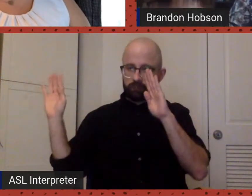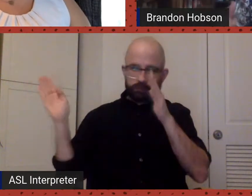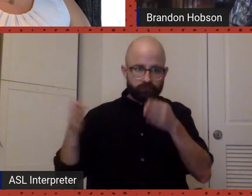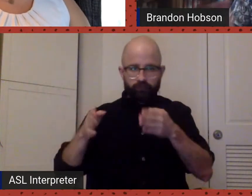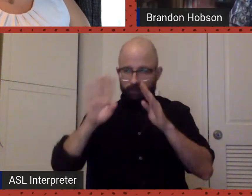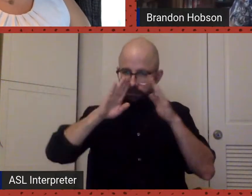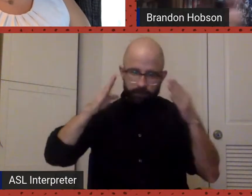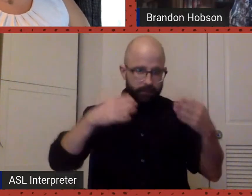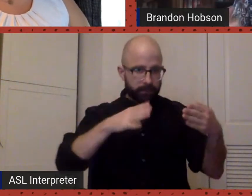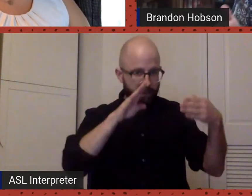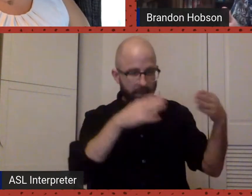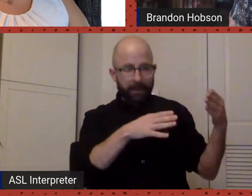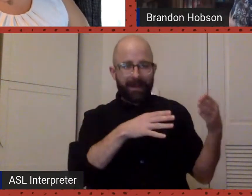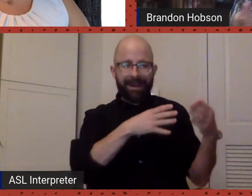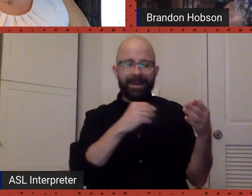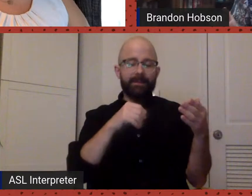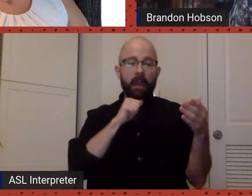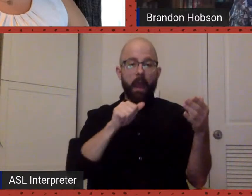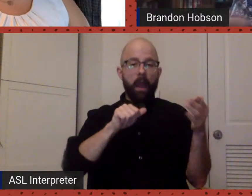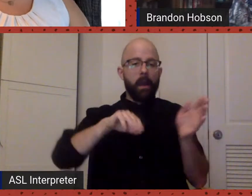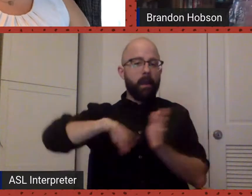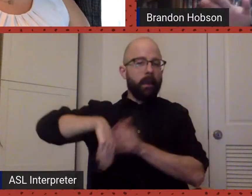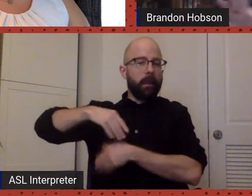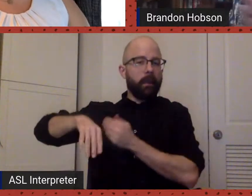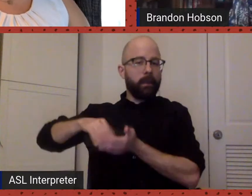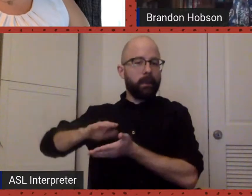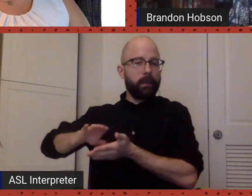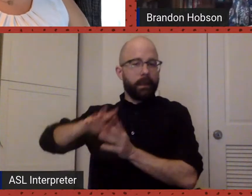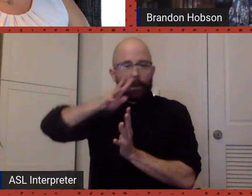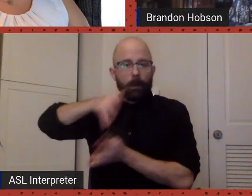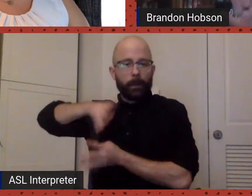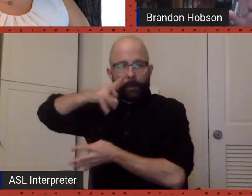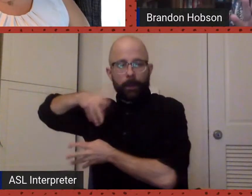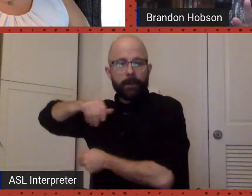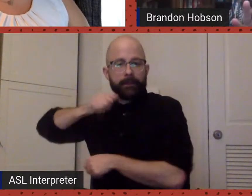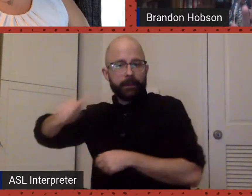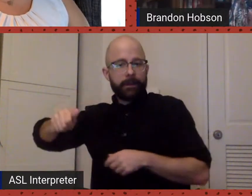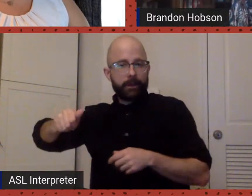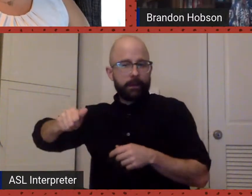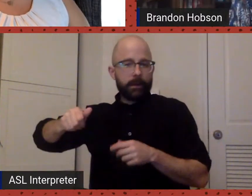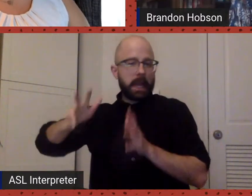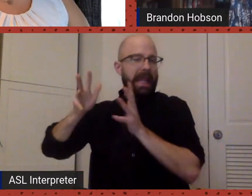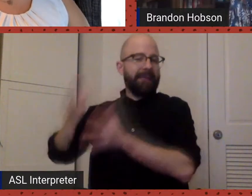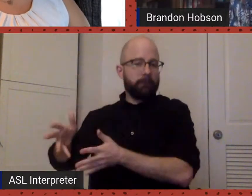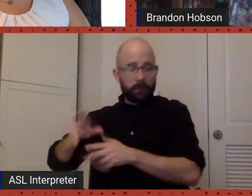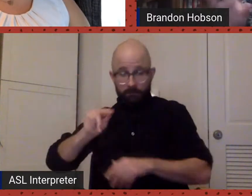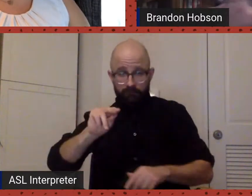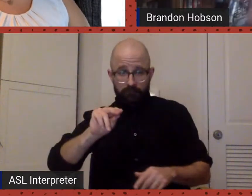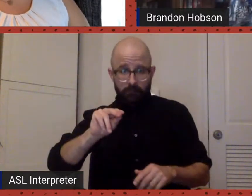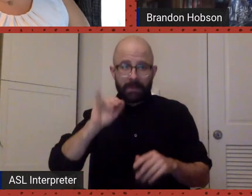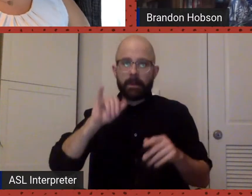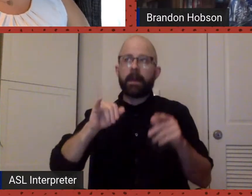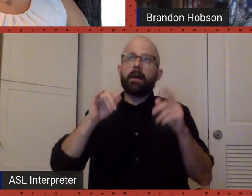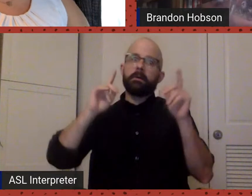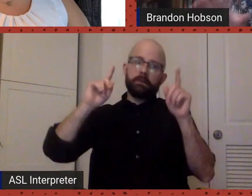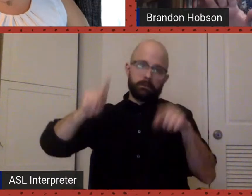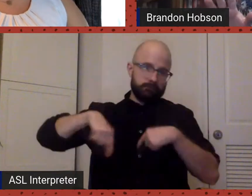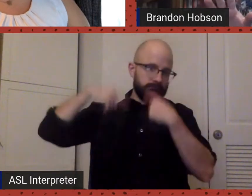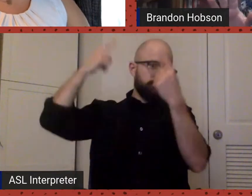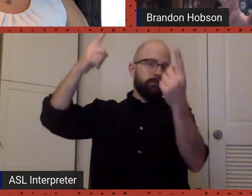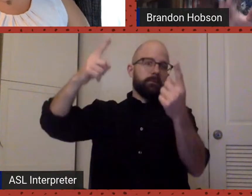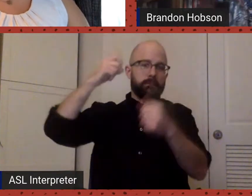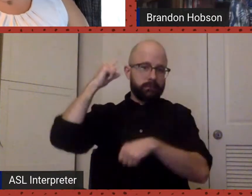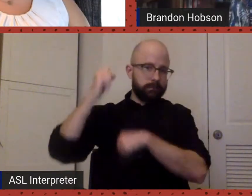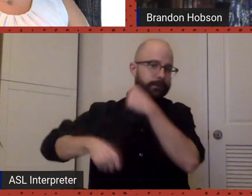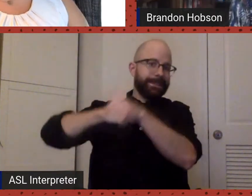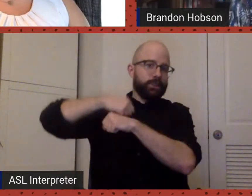not sort of swept under the rug and just, well, we're just going to leave that alone. I think that's been done for years and